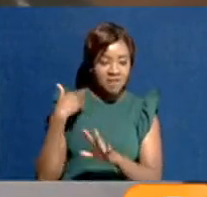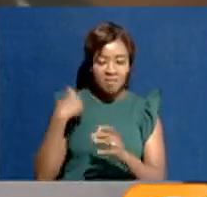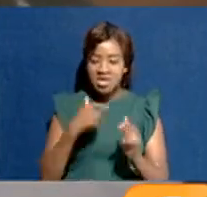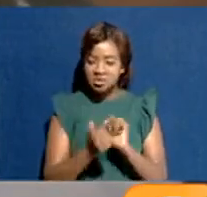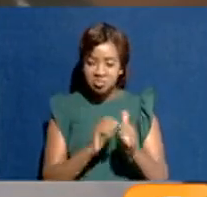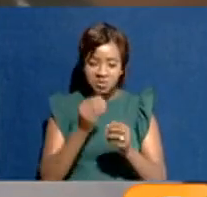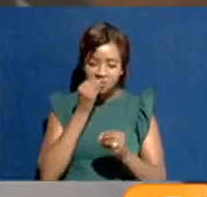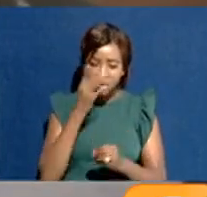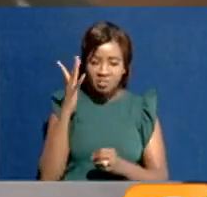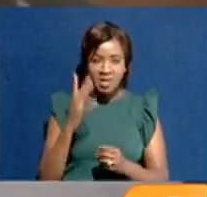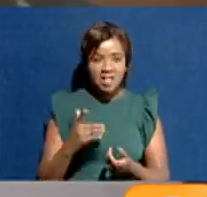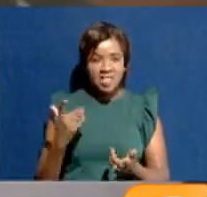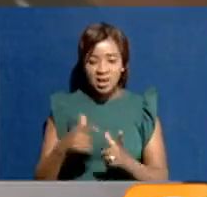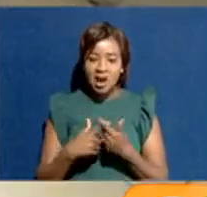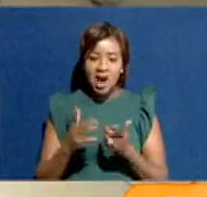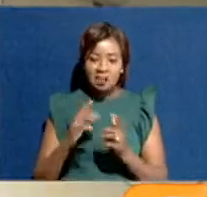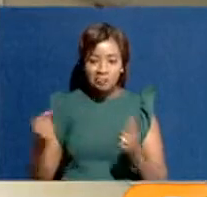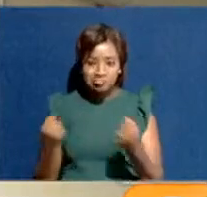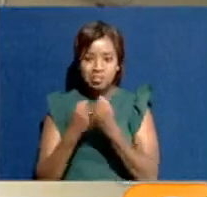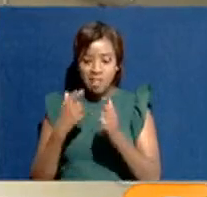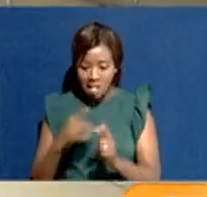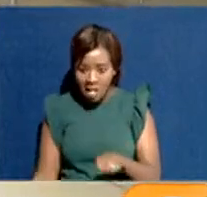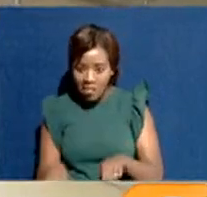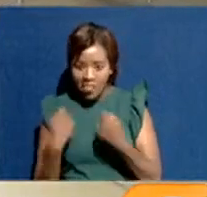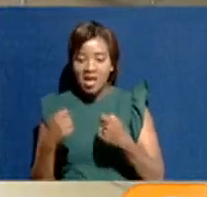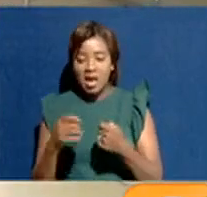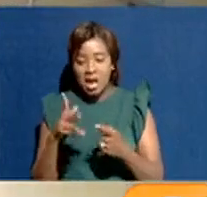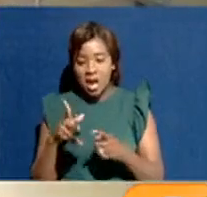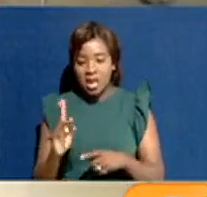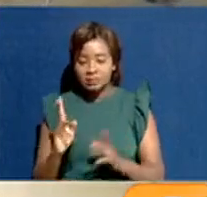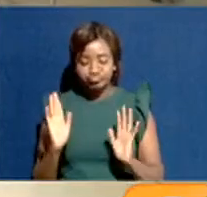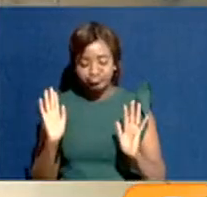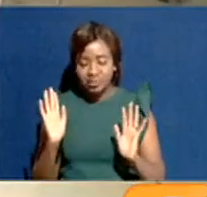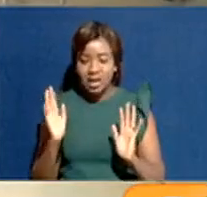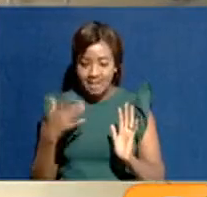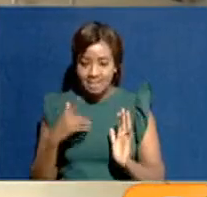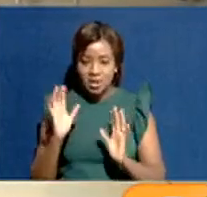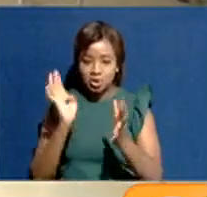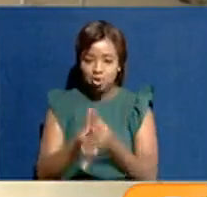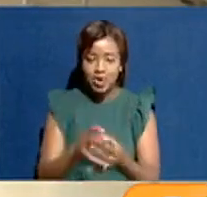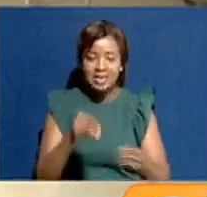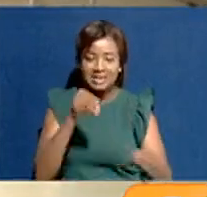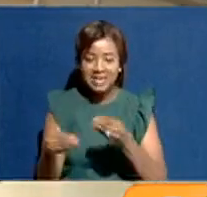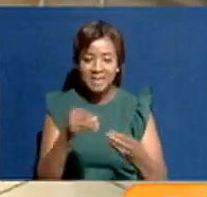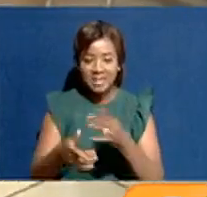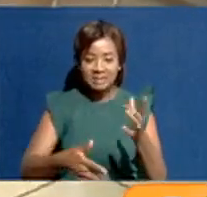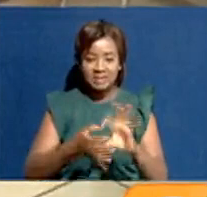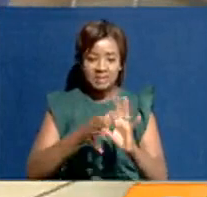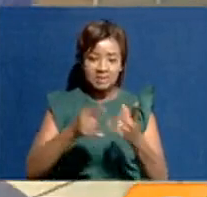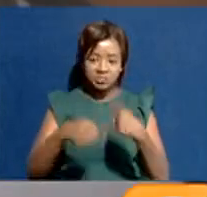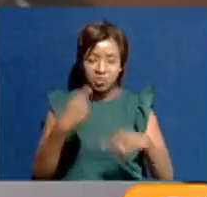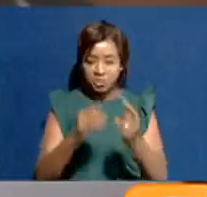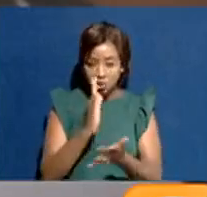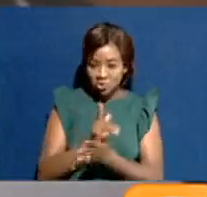nikakuja nikaingia kwa sports za Paralympian. Inanisaidia at least ku move around. Yenyewe mguu kupata ni bei